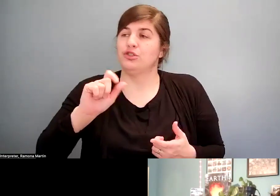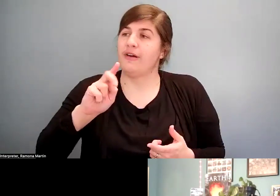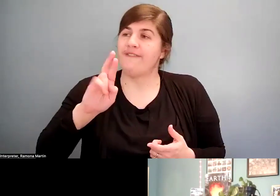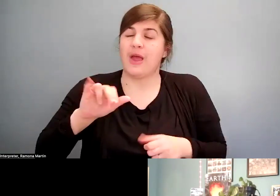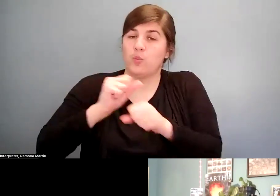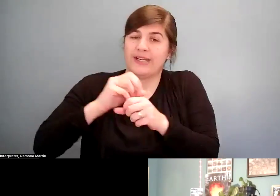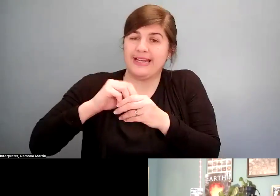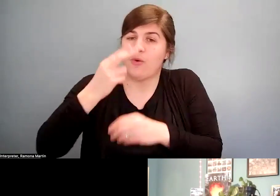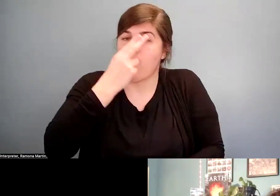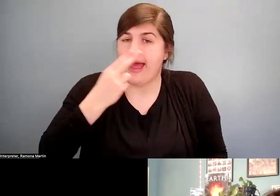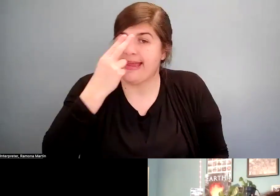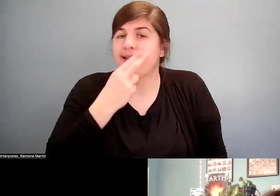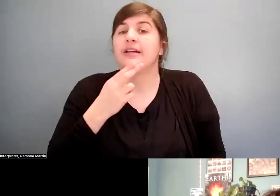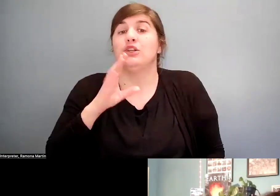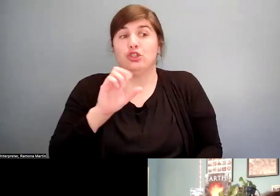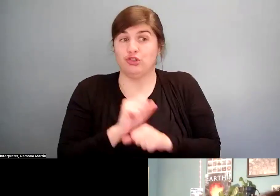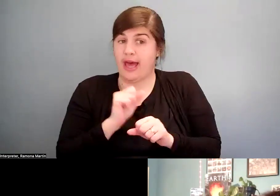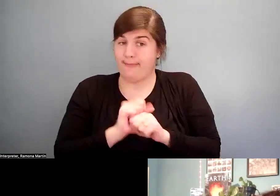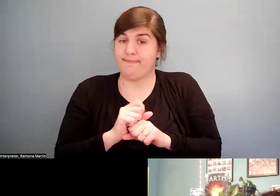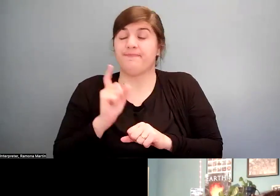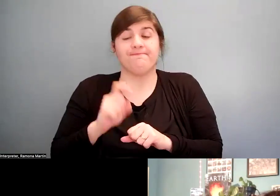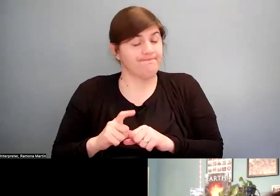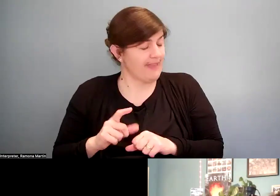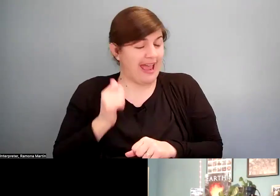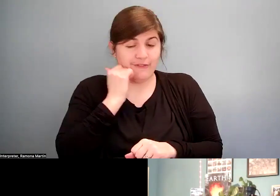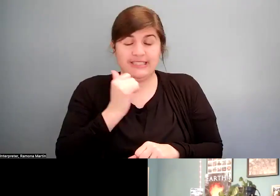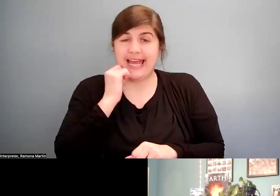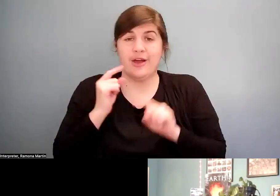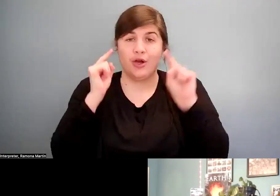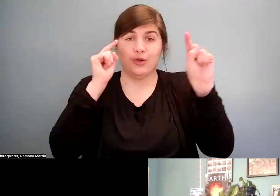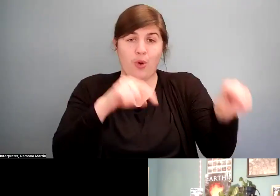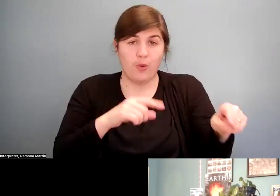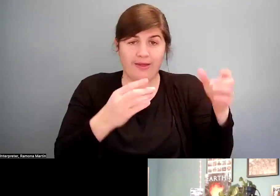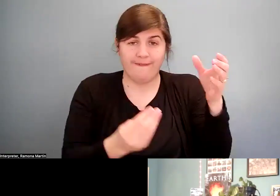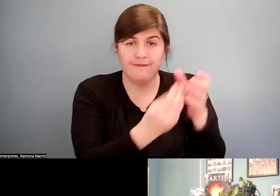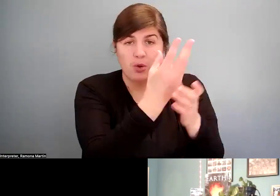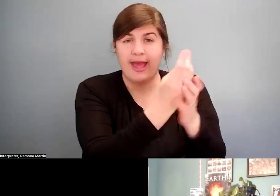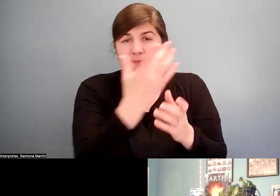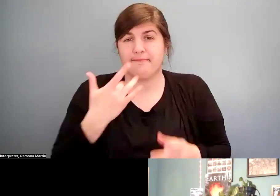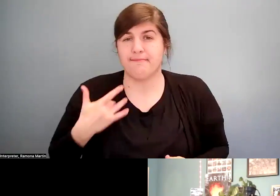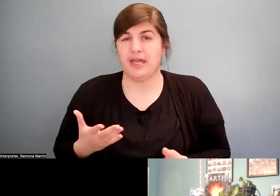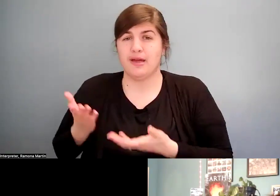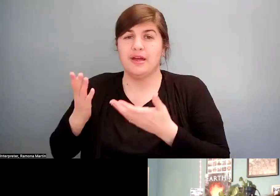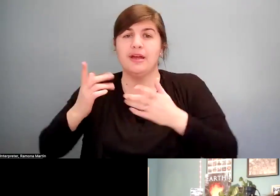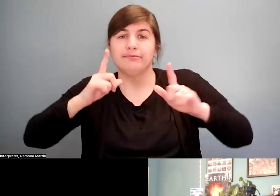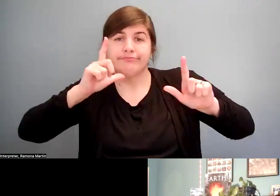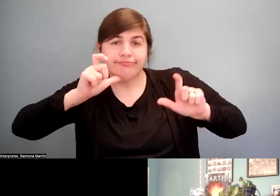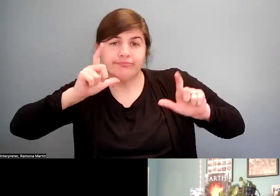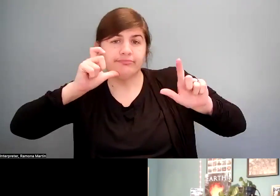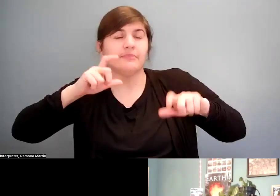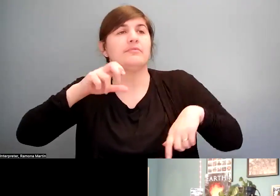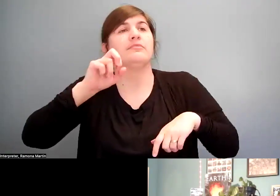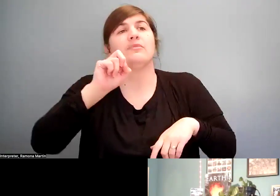where your job is to go out to the volcano on a daily basis. Normally, you're taking, images from a camera or